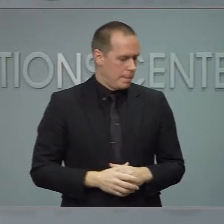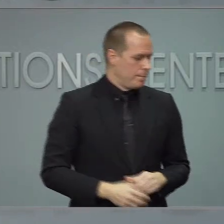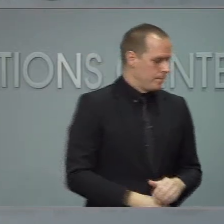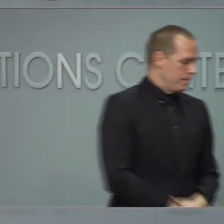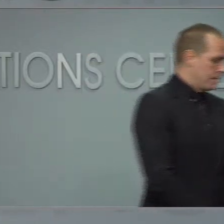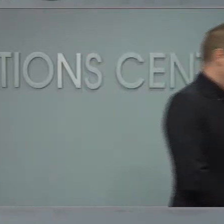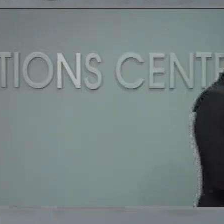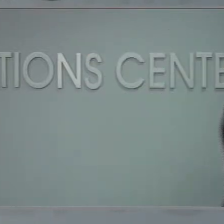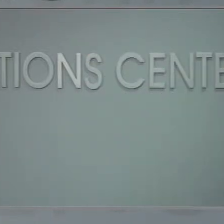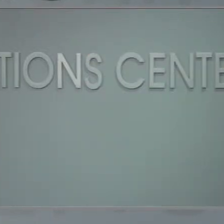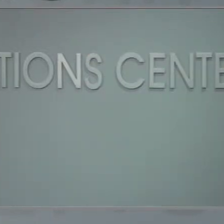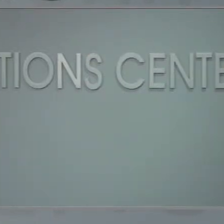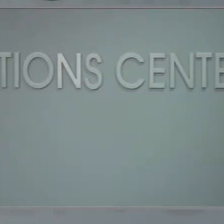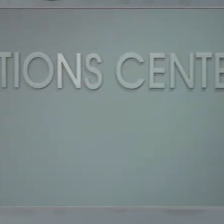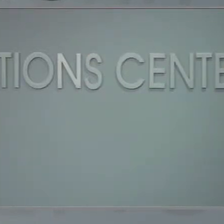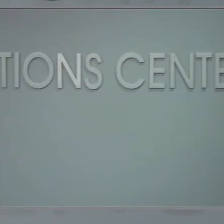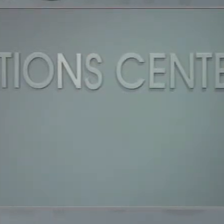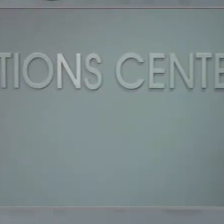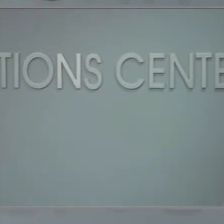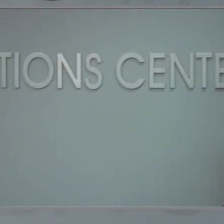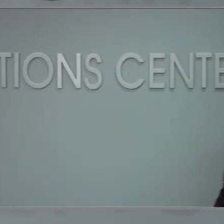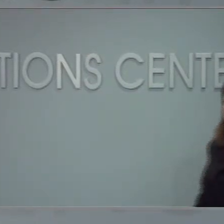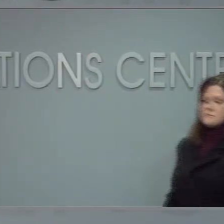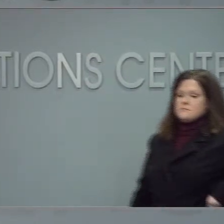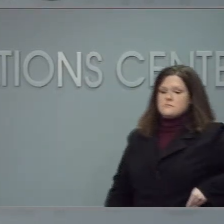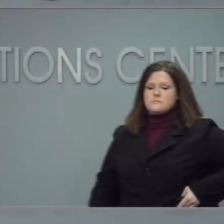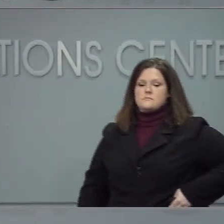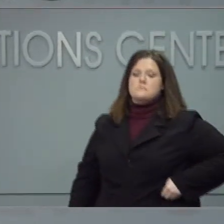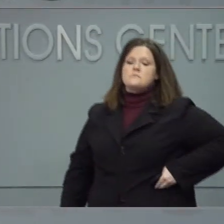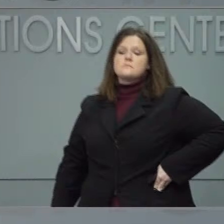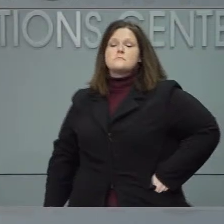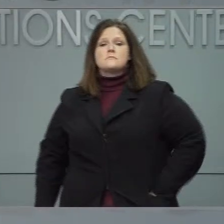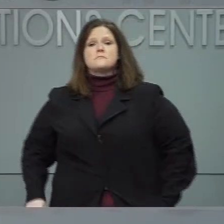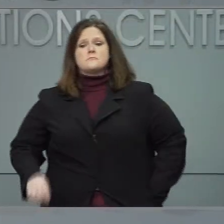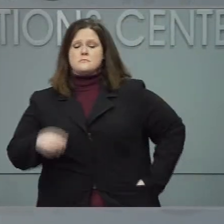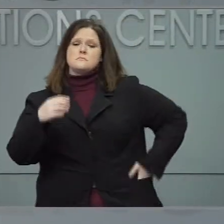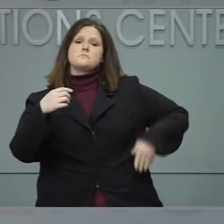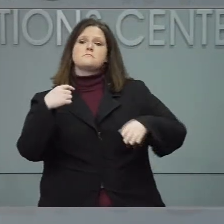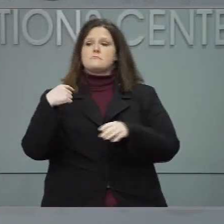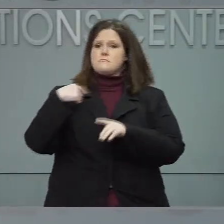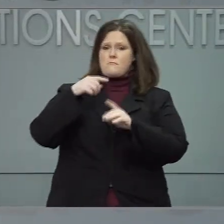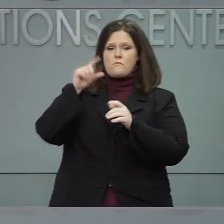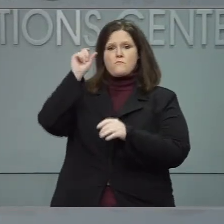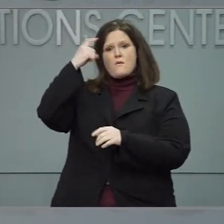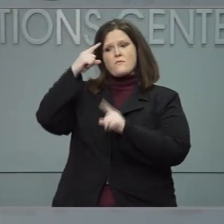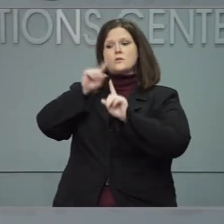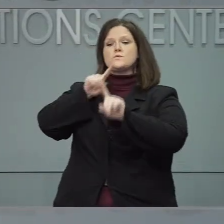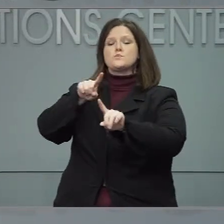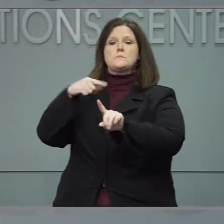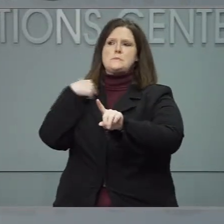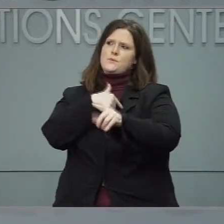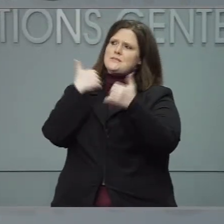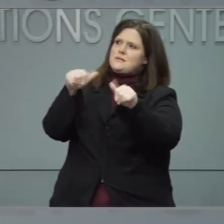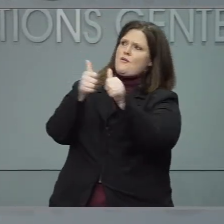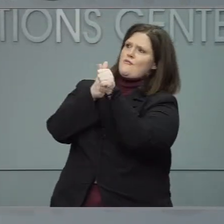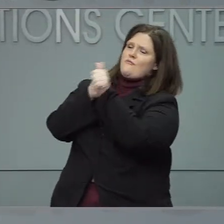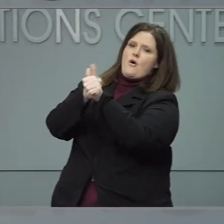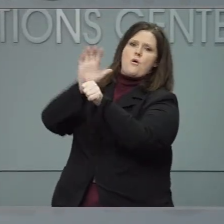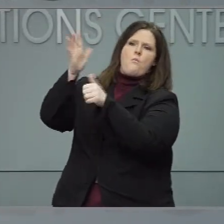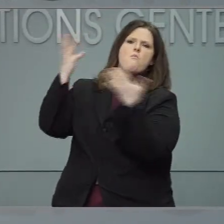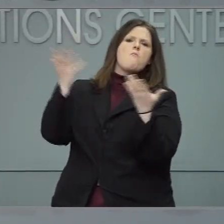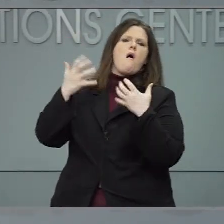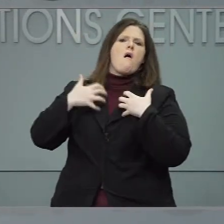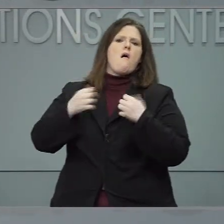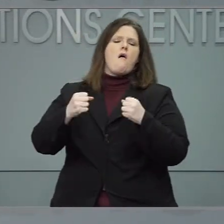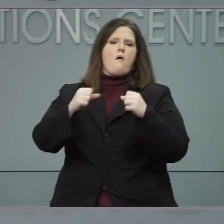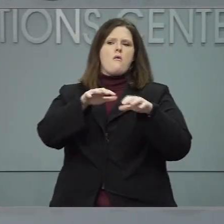board continue to want to make sure that we have a mask mandate in place, that we wear masks to